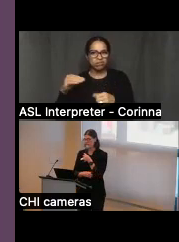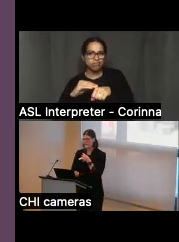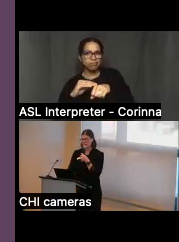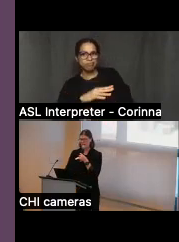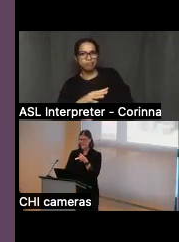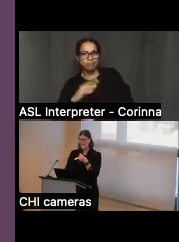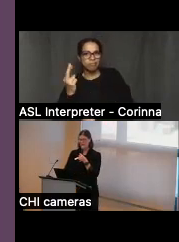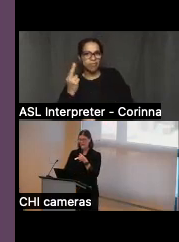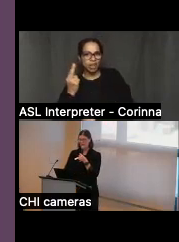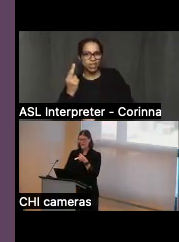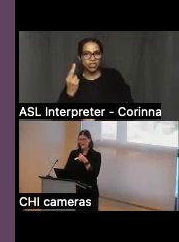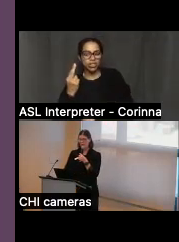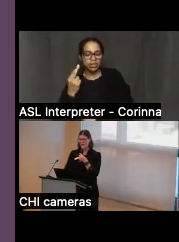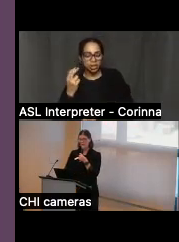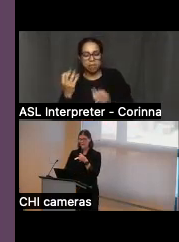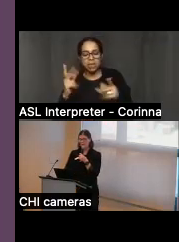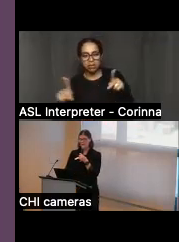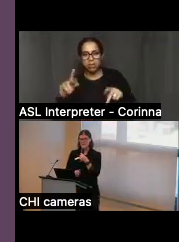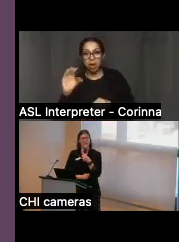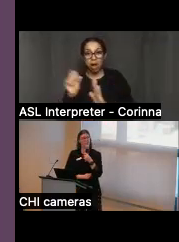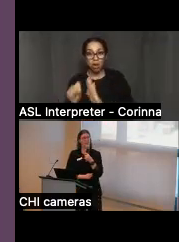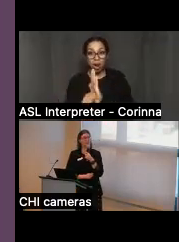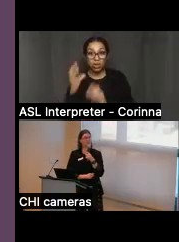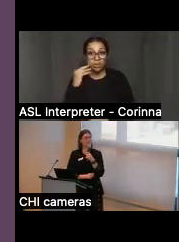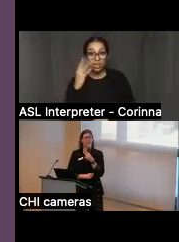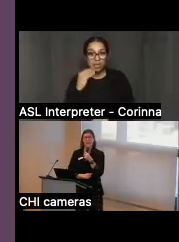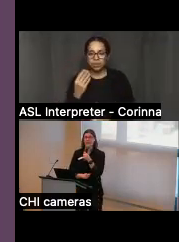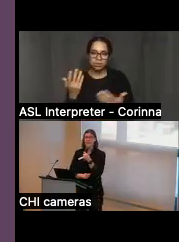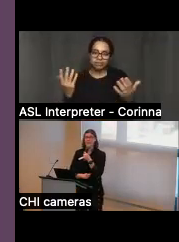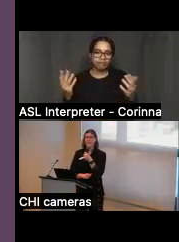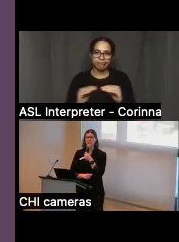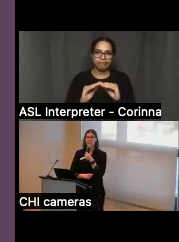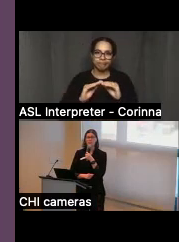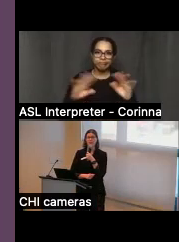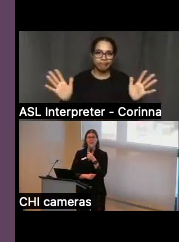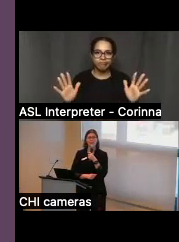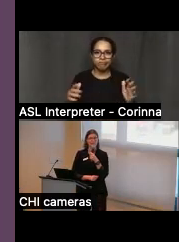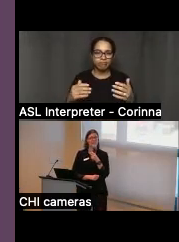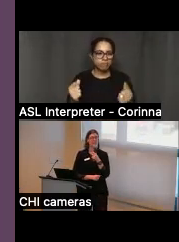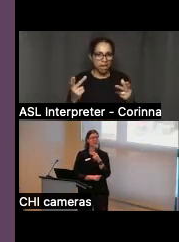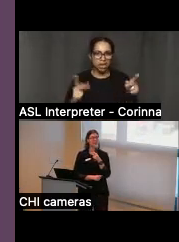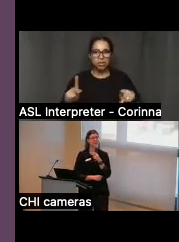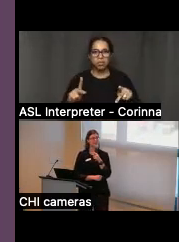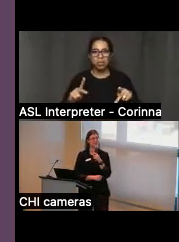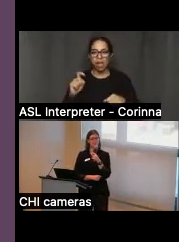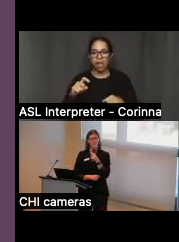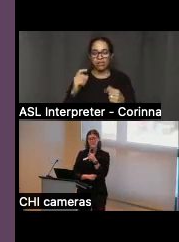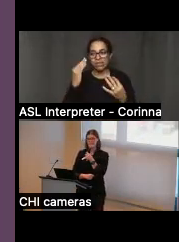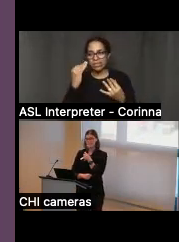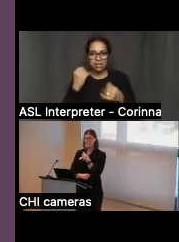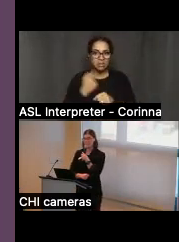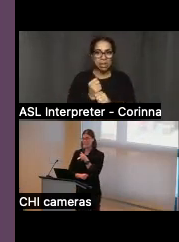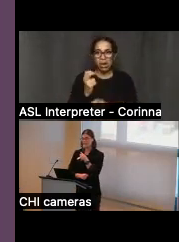experiencing, it's no wonder that so many people are having to make really hard decisions about getting healthcare